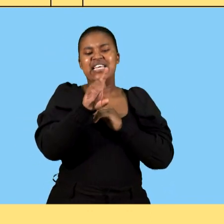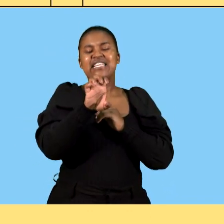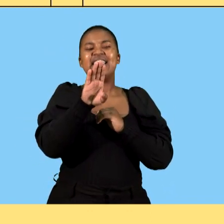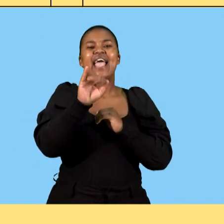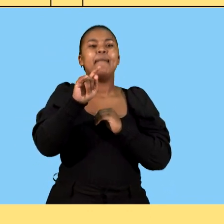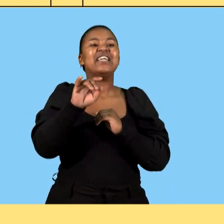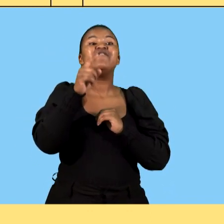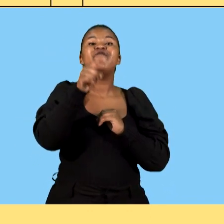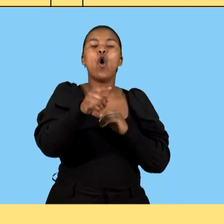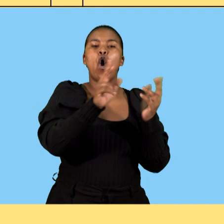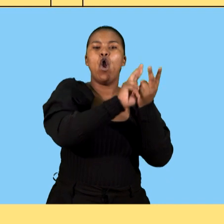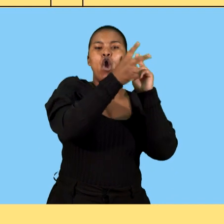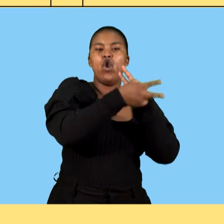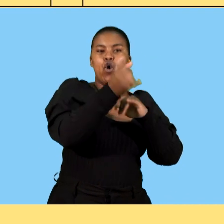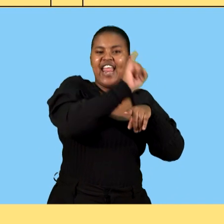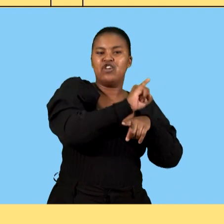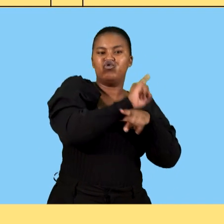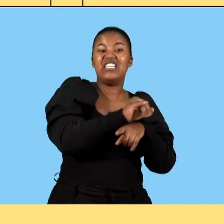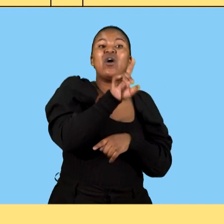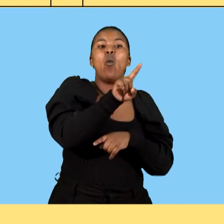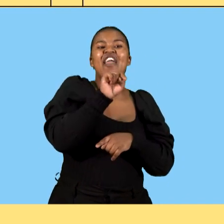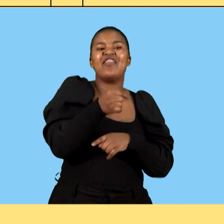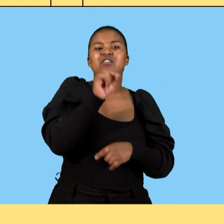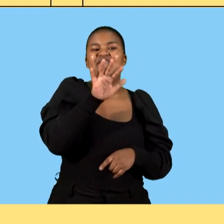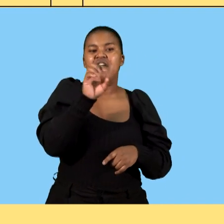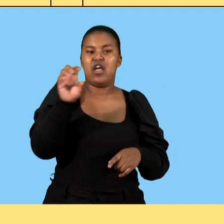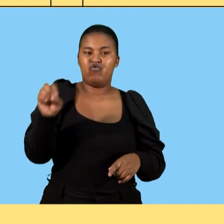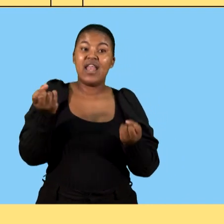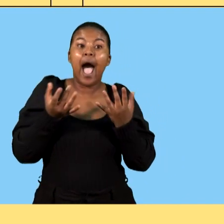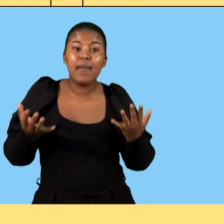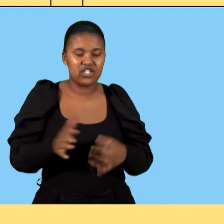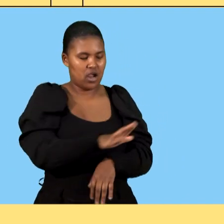loan with 1.5. So I'll come here, then I'll say accrued expense,